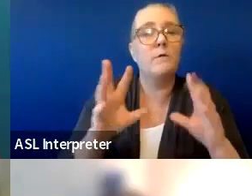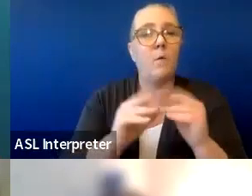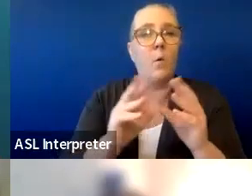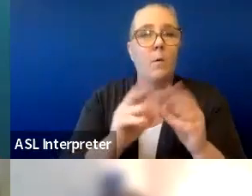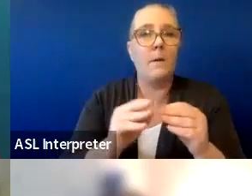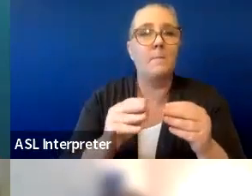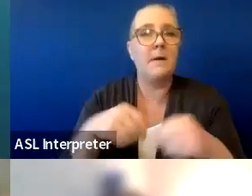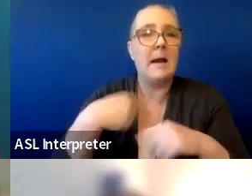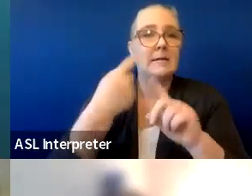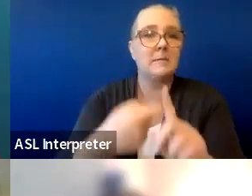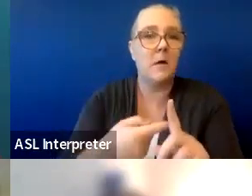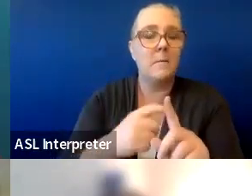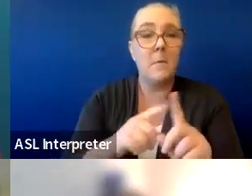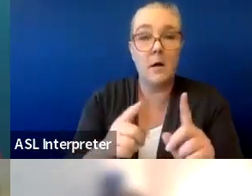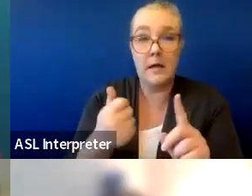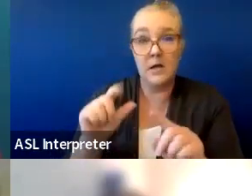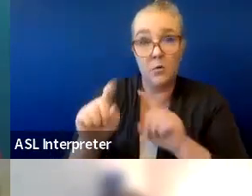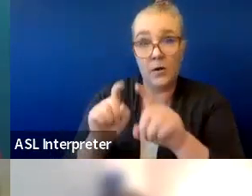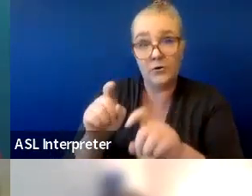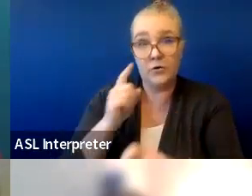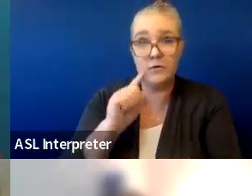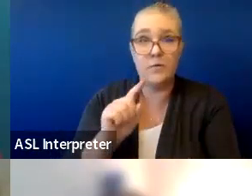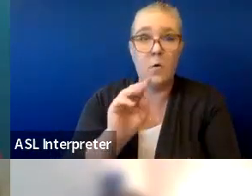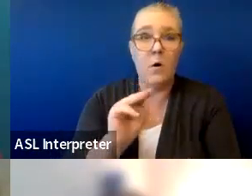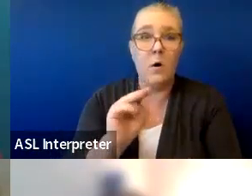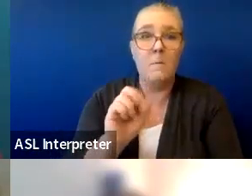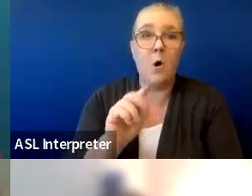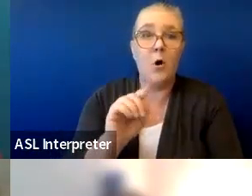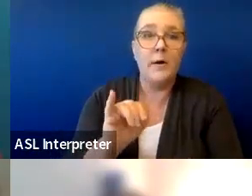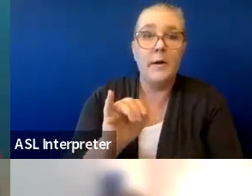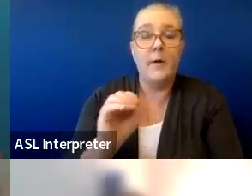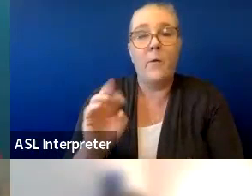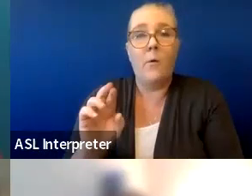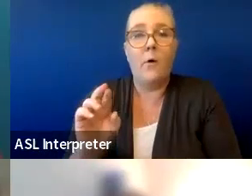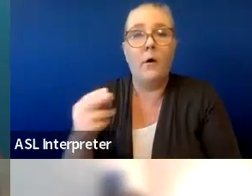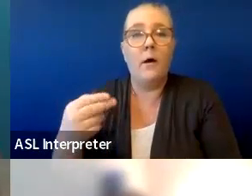any questions for Marty or Helen regarding the information shared today?